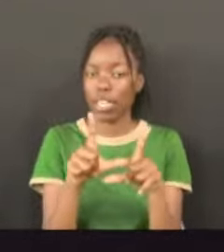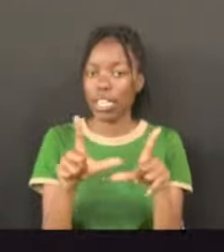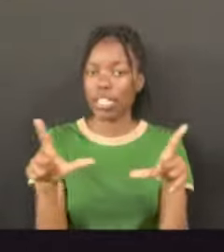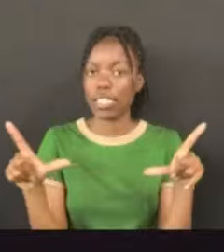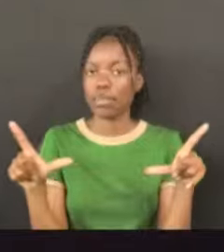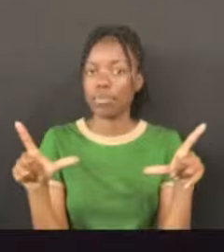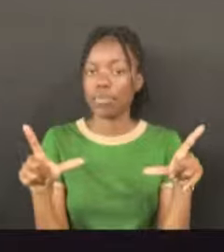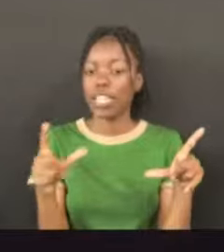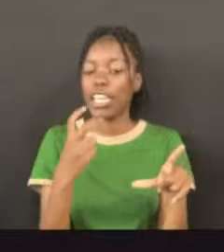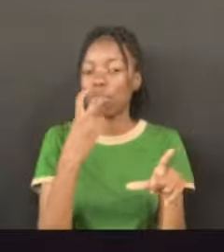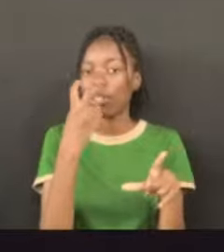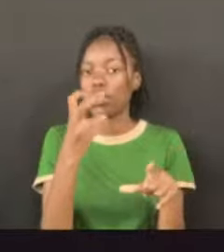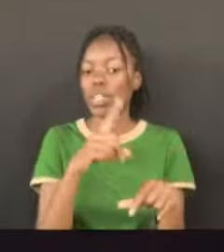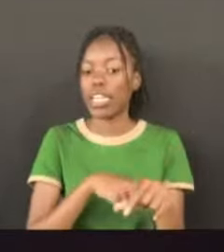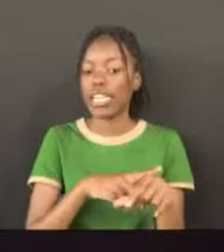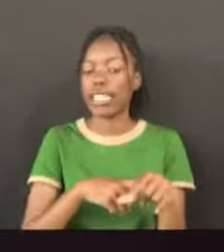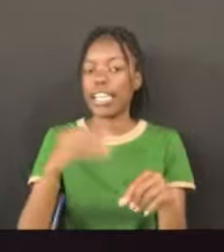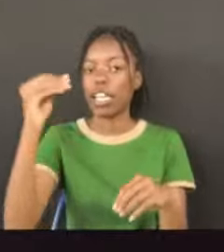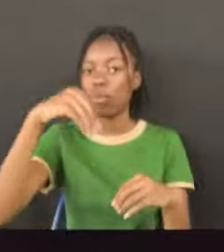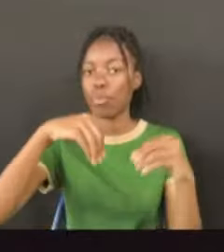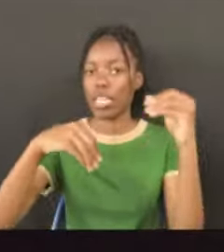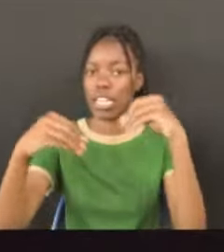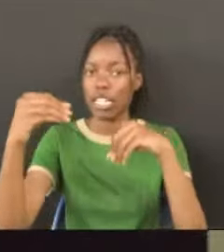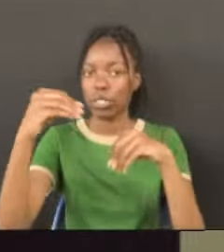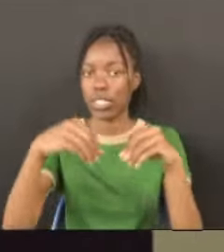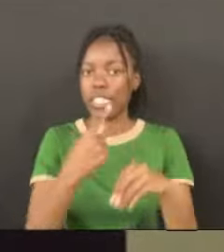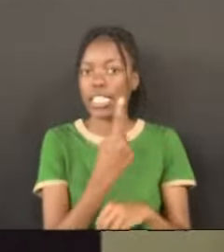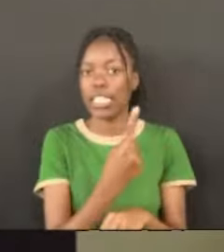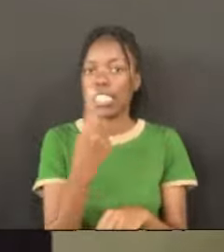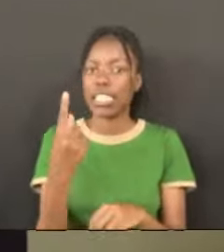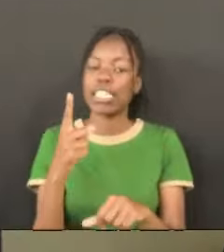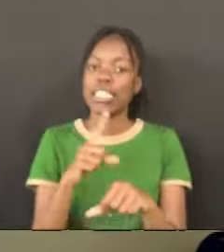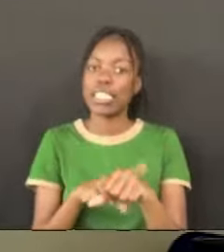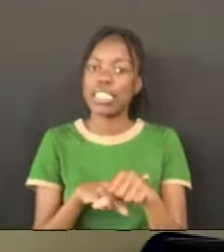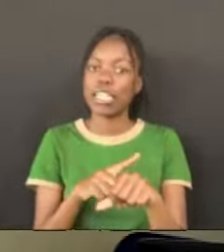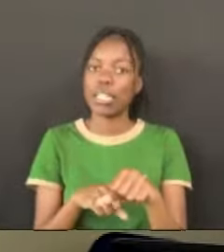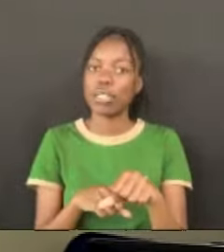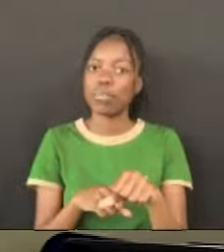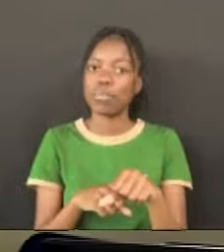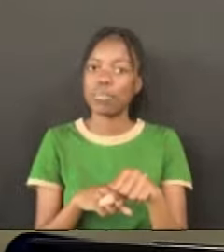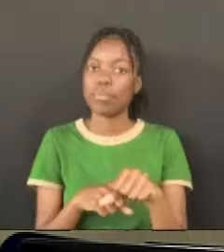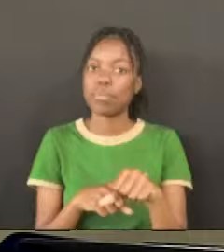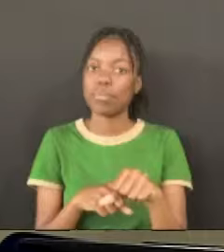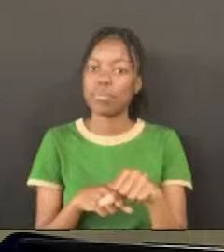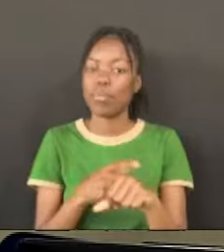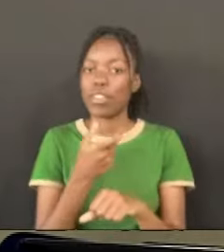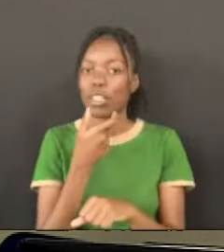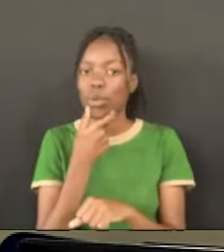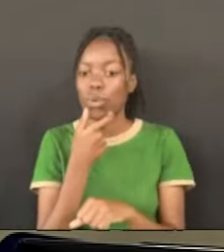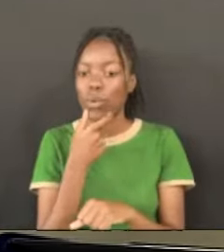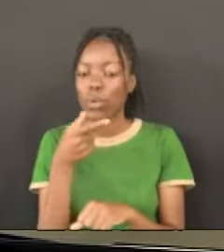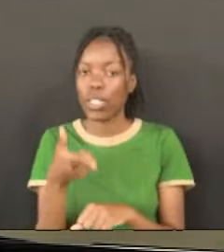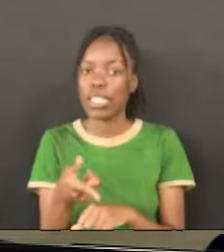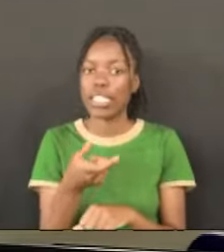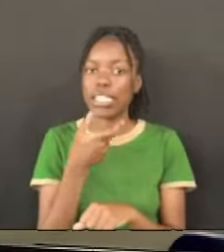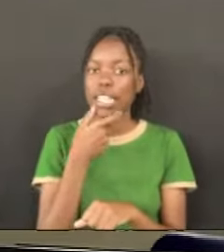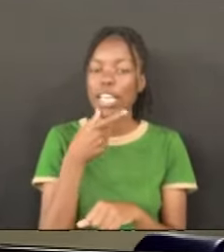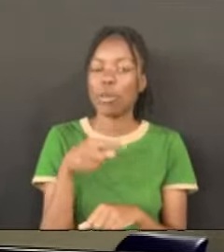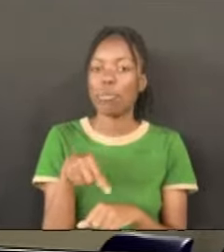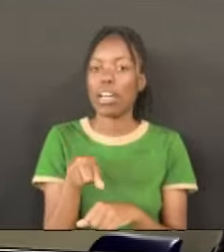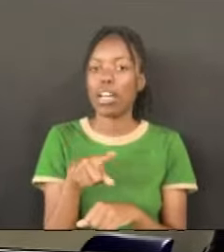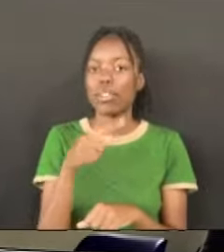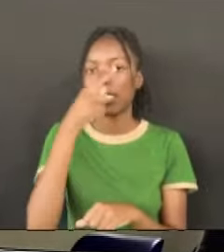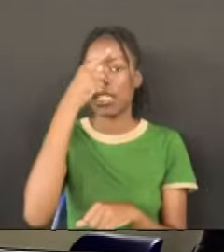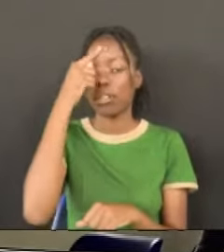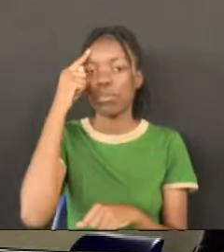elections. Last year it was Aluyo. This time it must be ours. It's because we are not